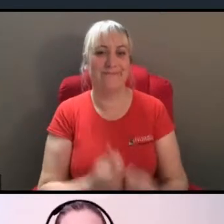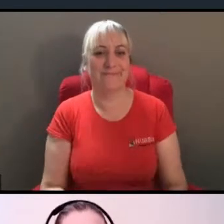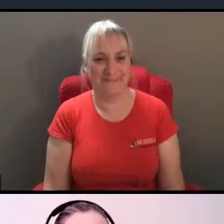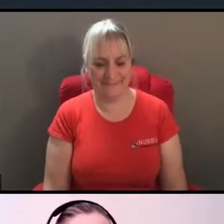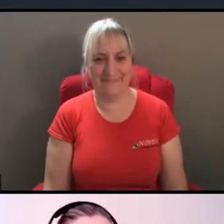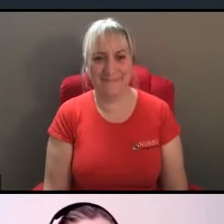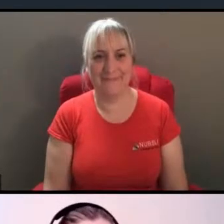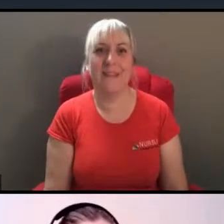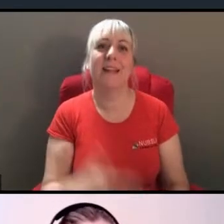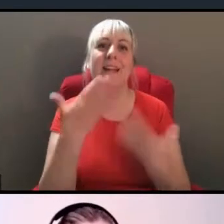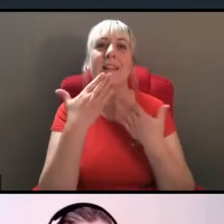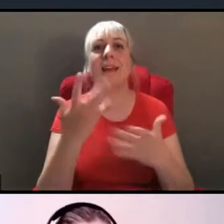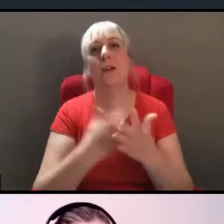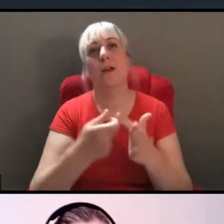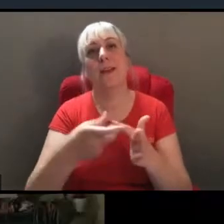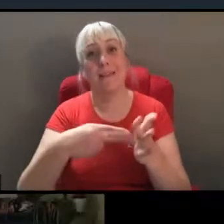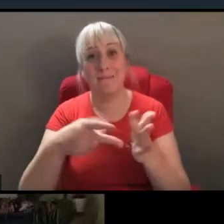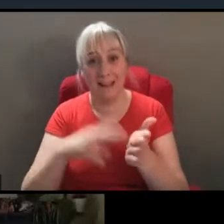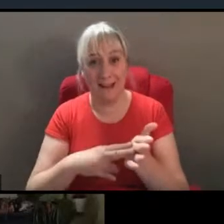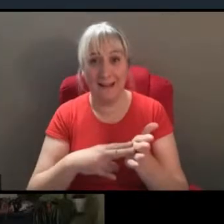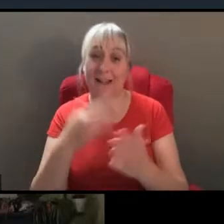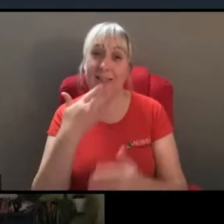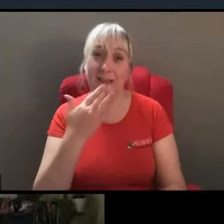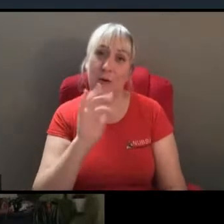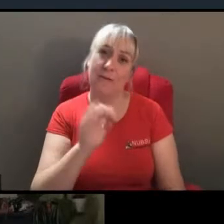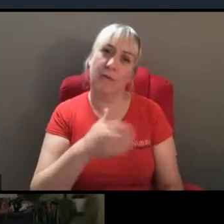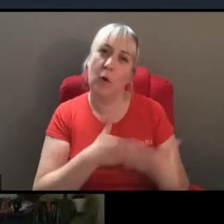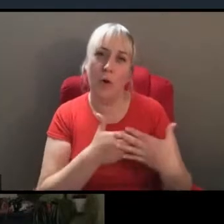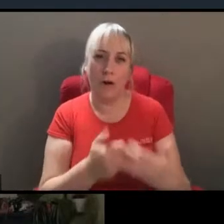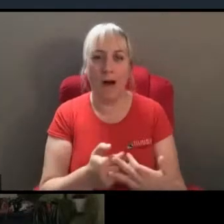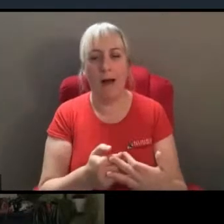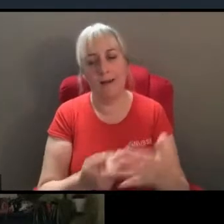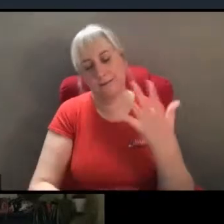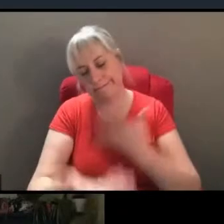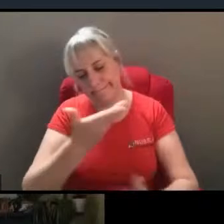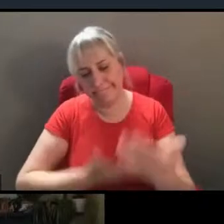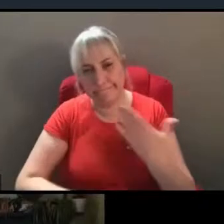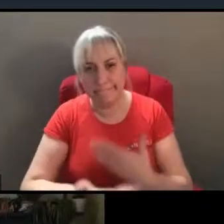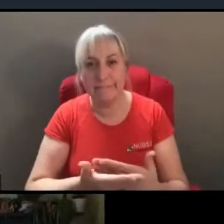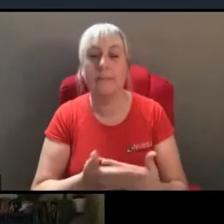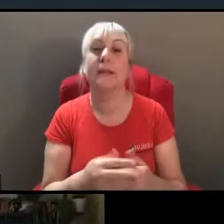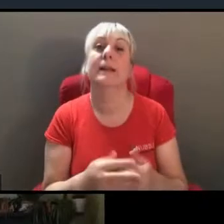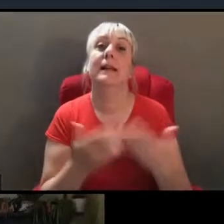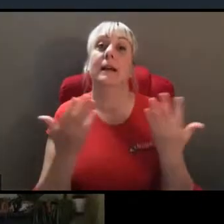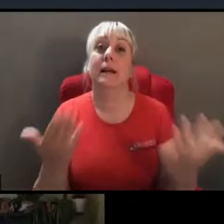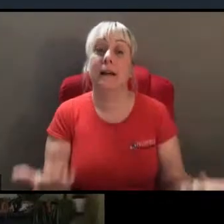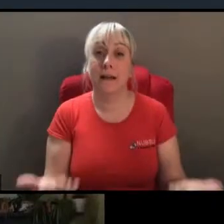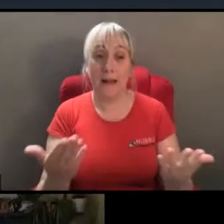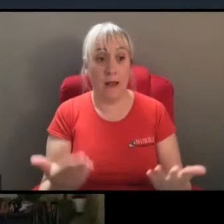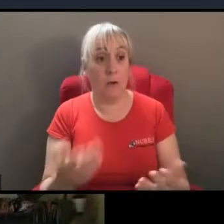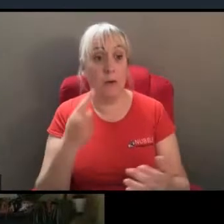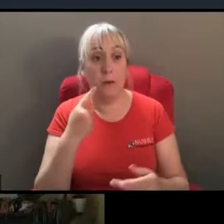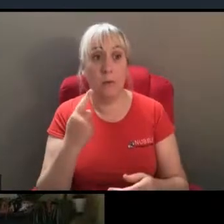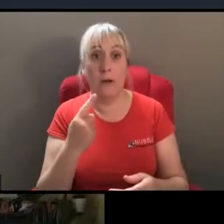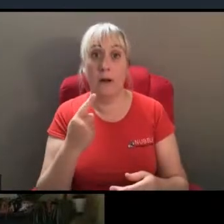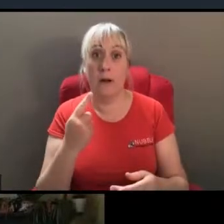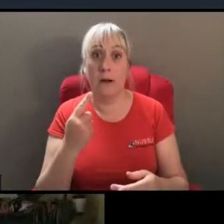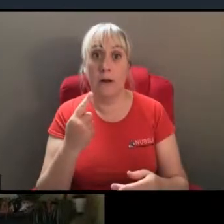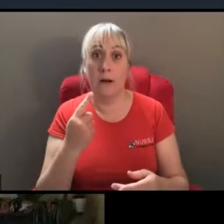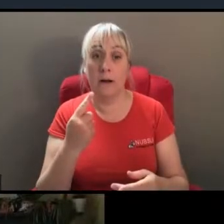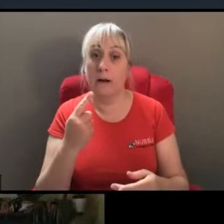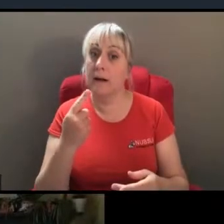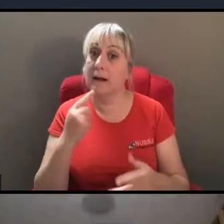Thanks very much, Kevin. Thanks for those kind words. I'm going to move swiftly on to Deepti.